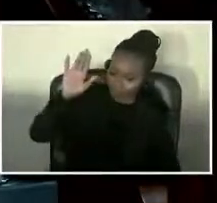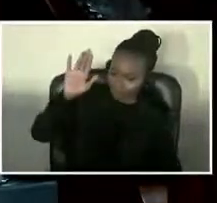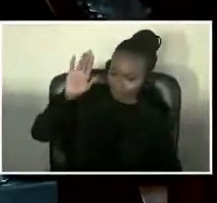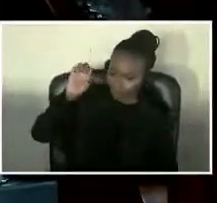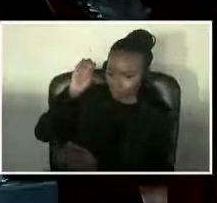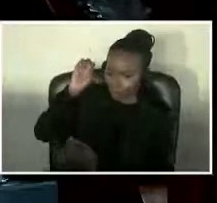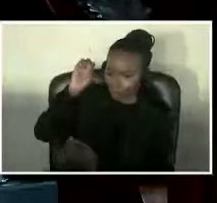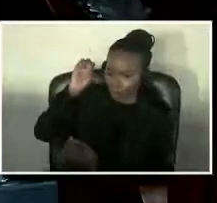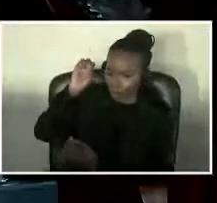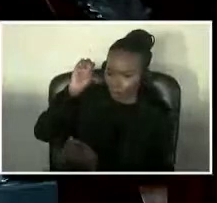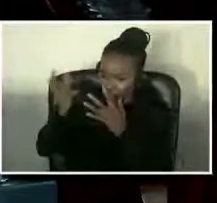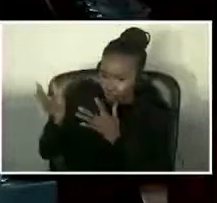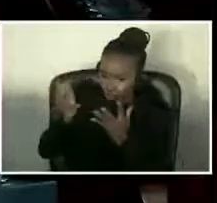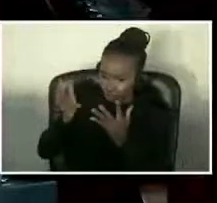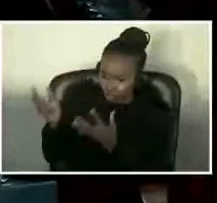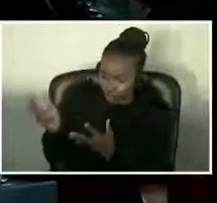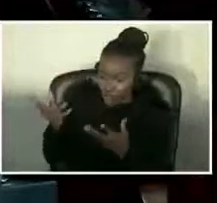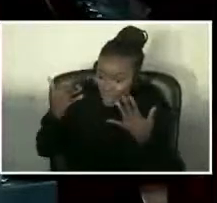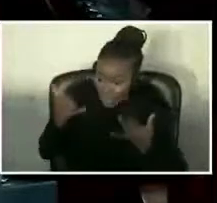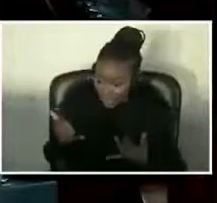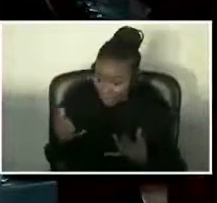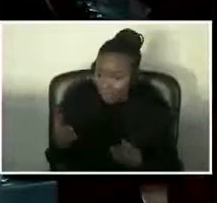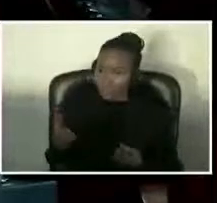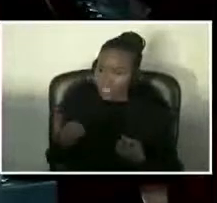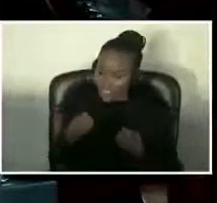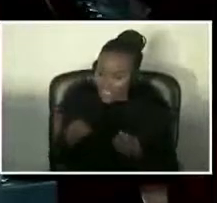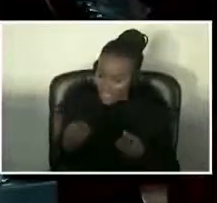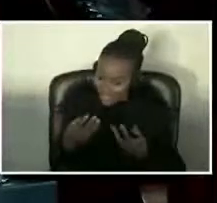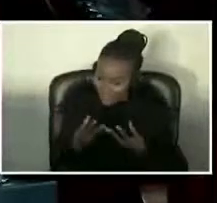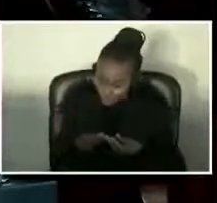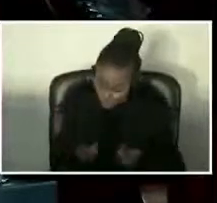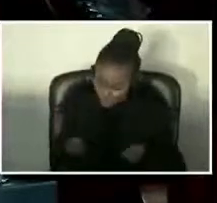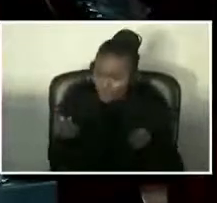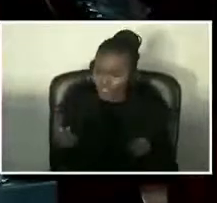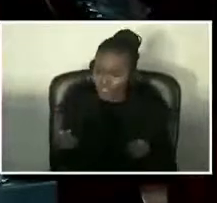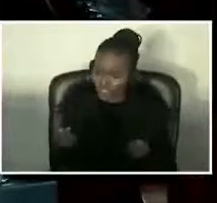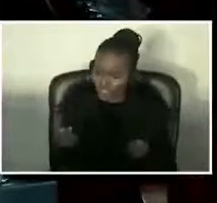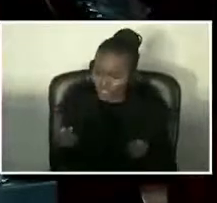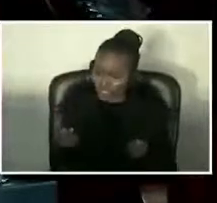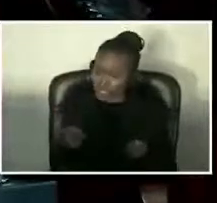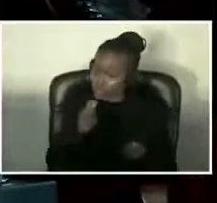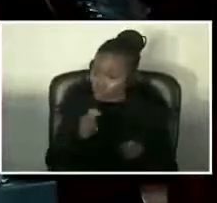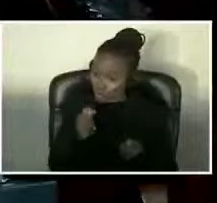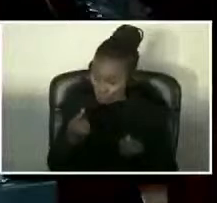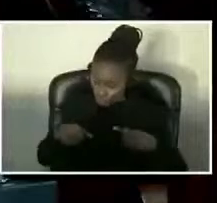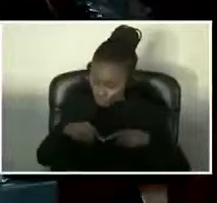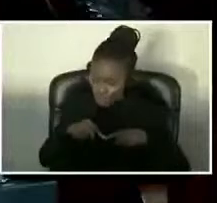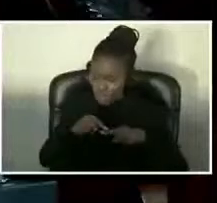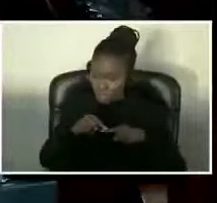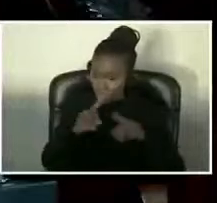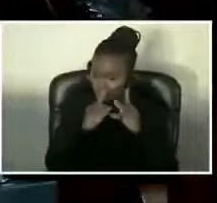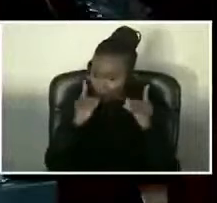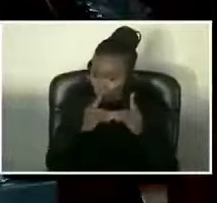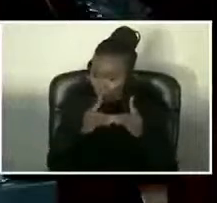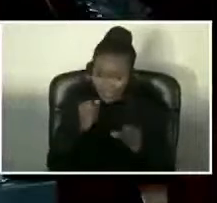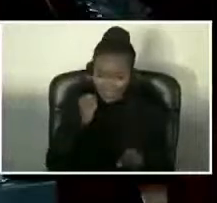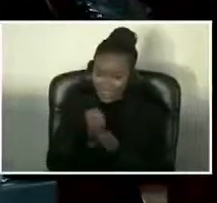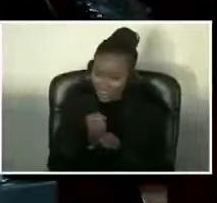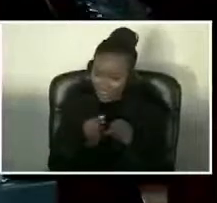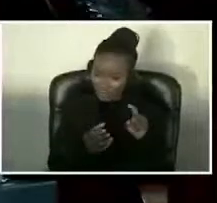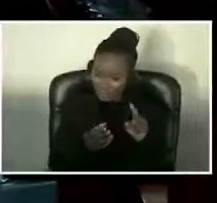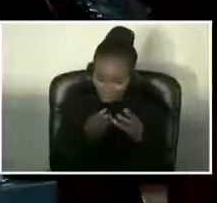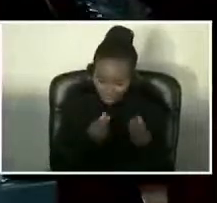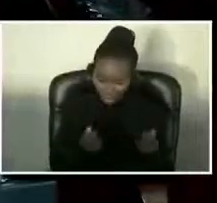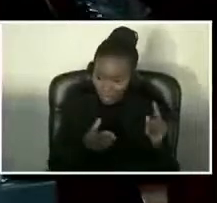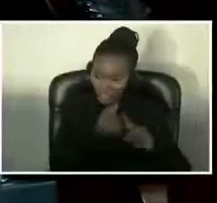as a result what he's just giving us now he's a solution that was nothing else i was starting me against the department saying i was very good so this is